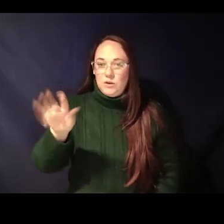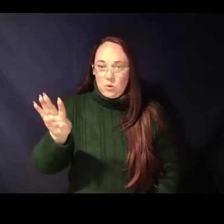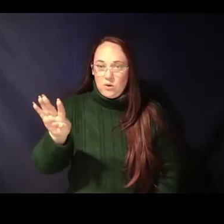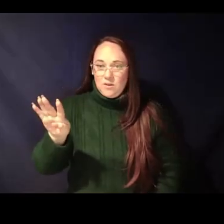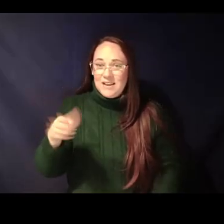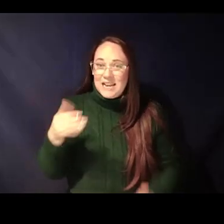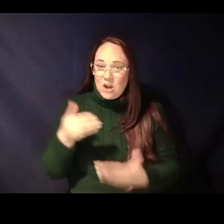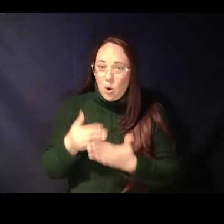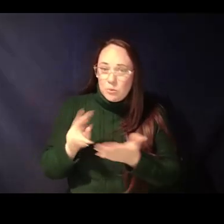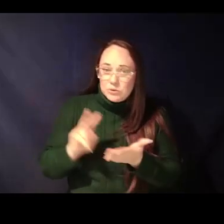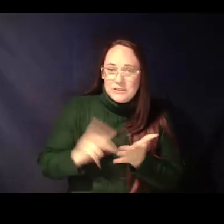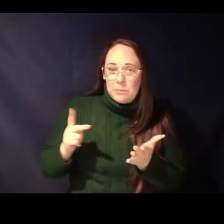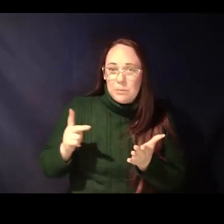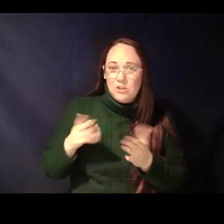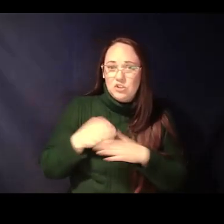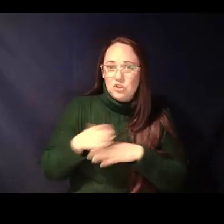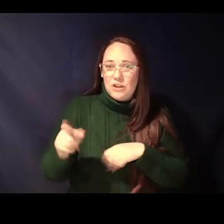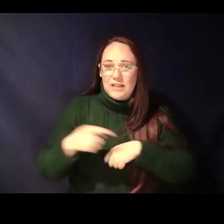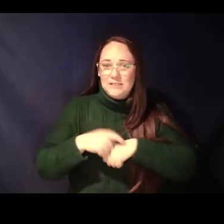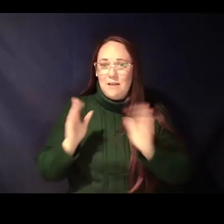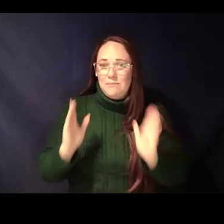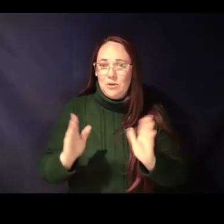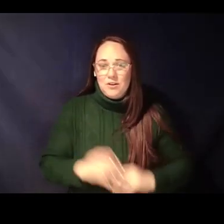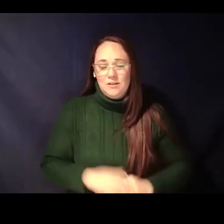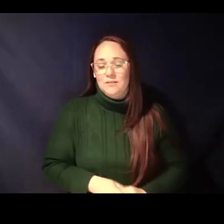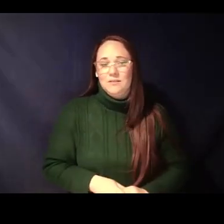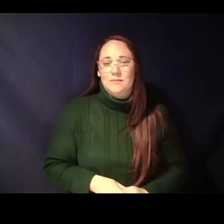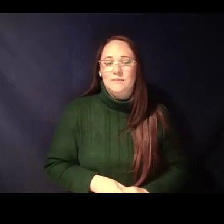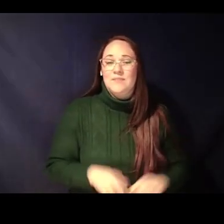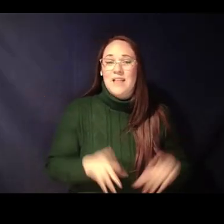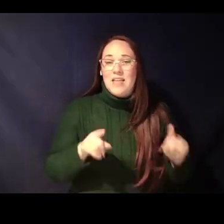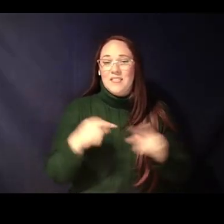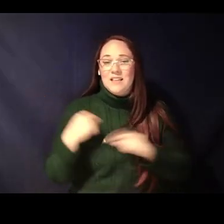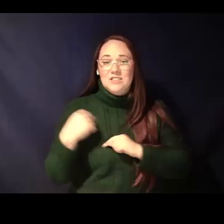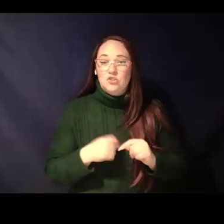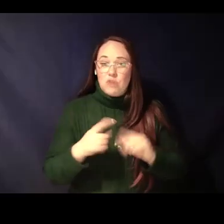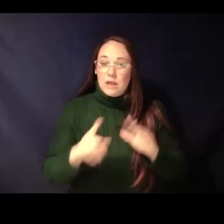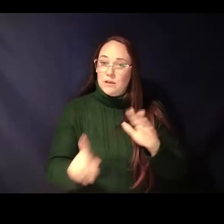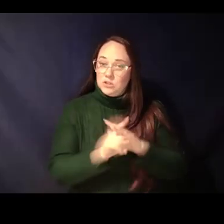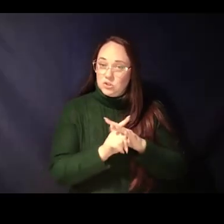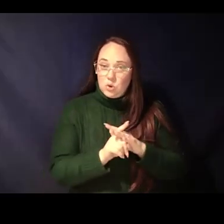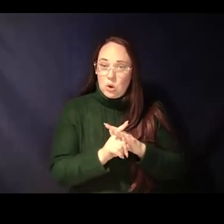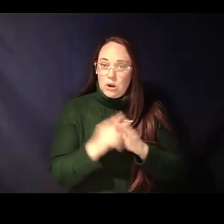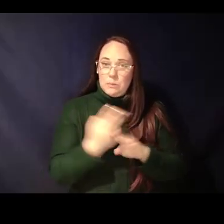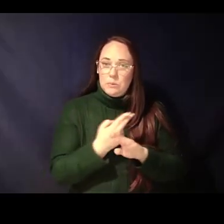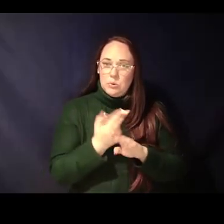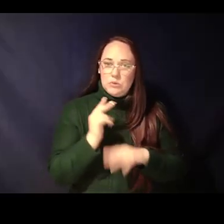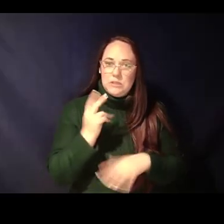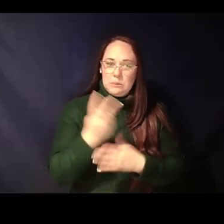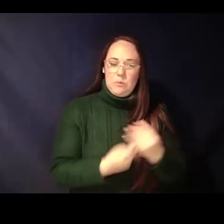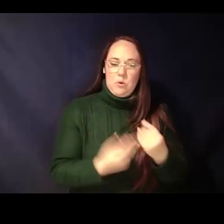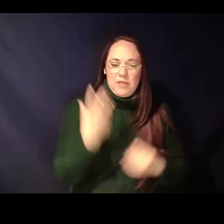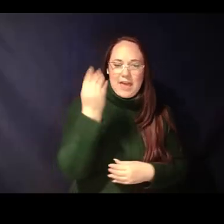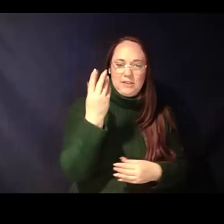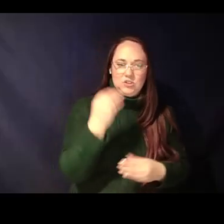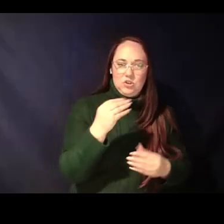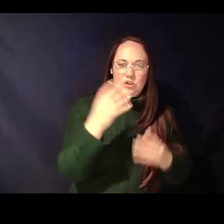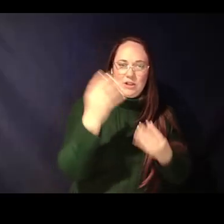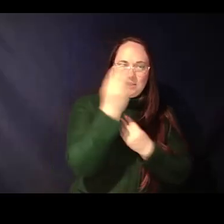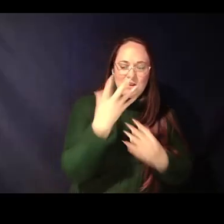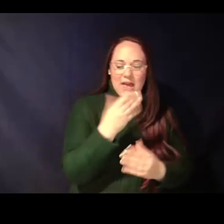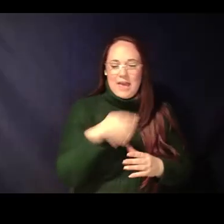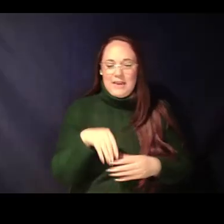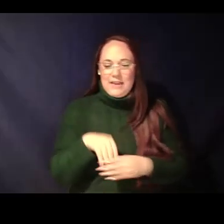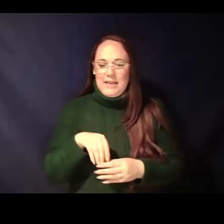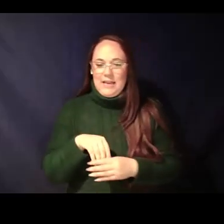that time. This is a trend that showed up using both our external data and our own